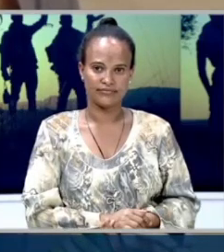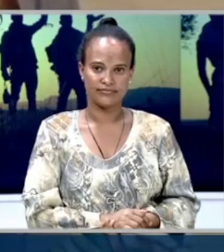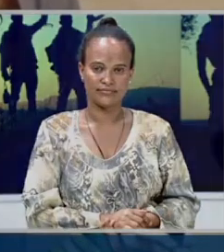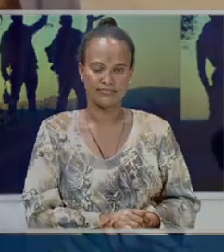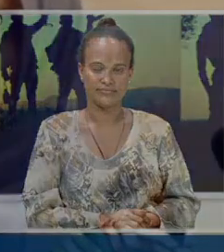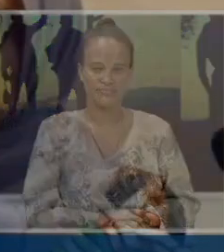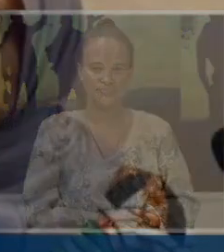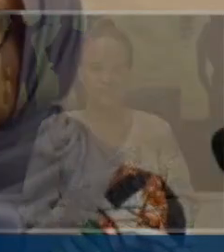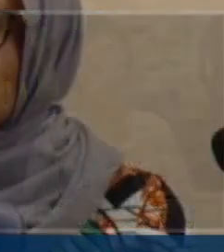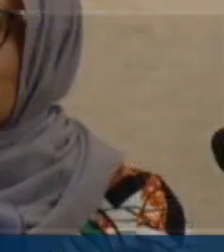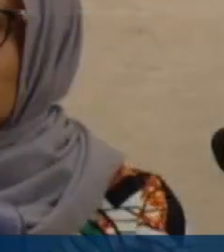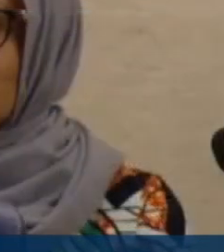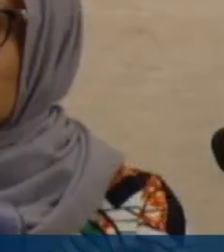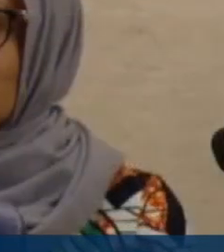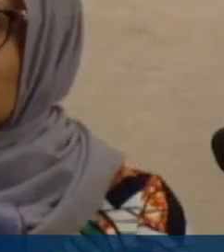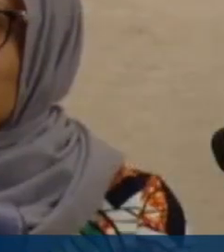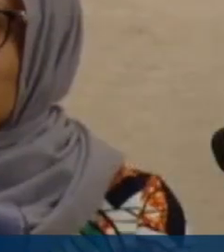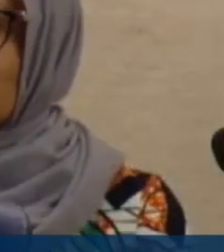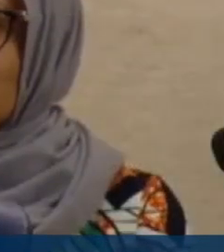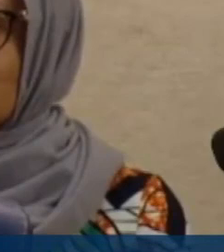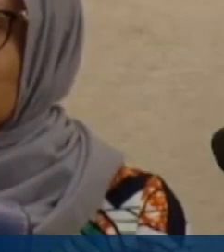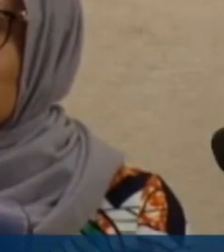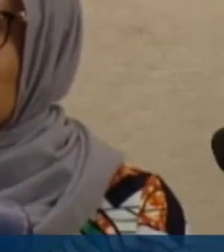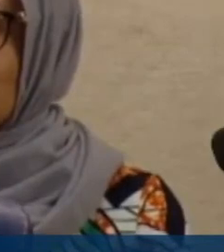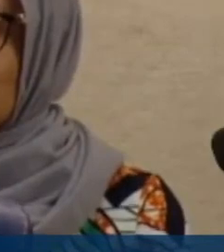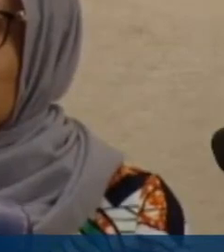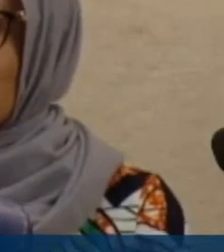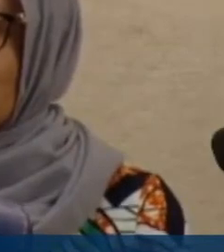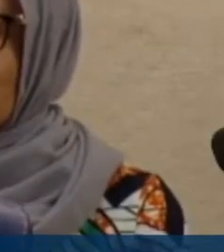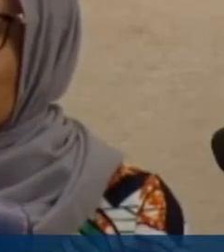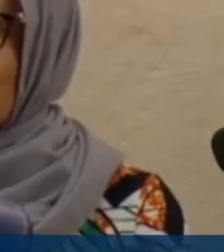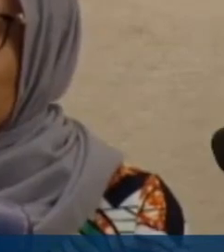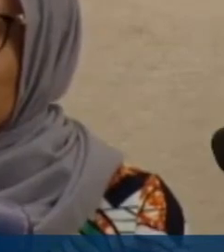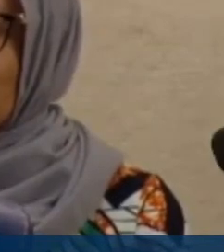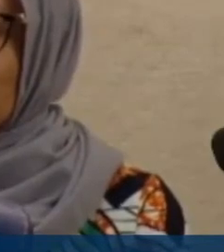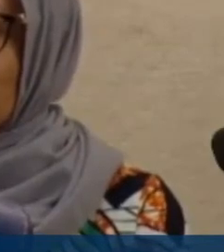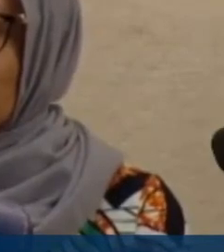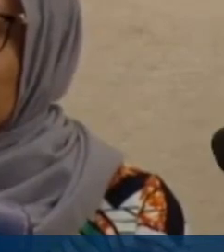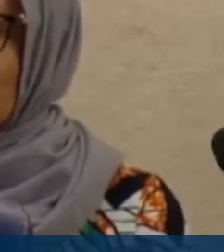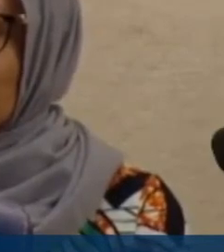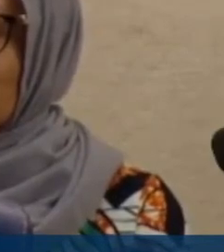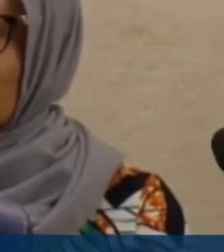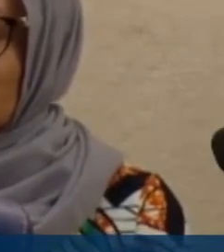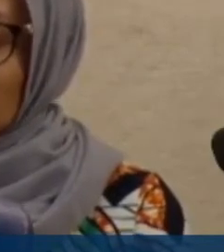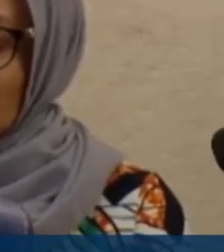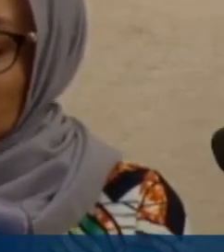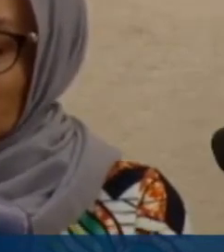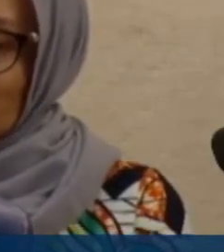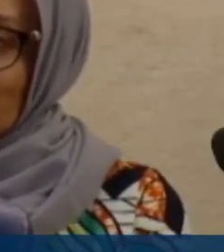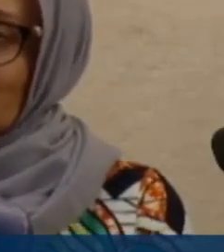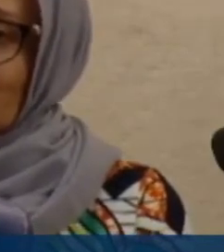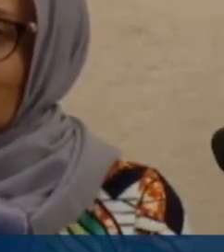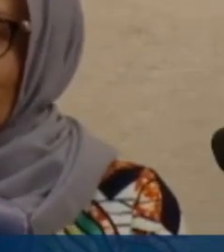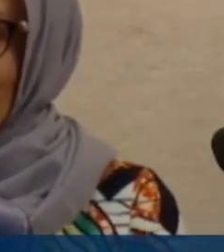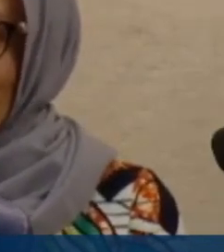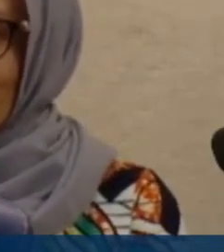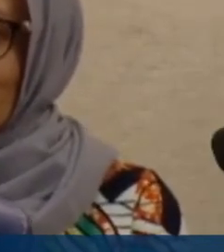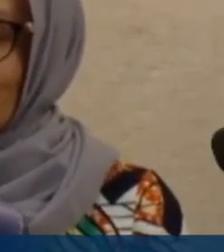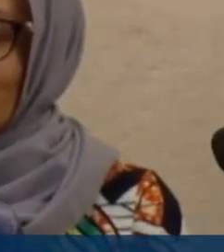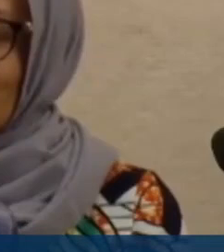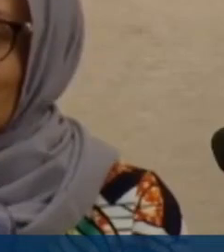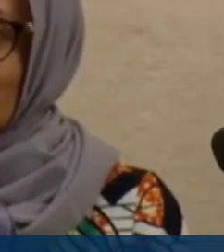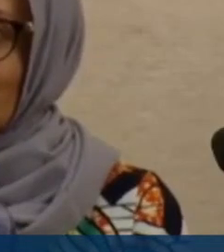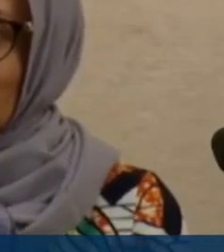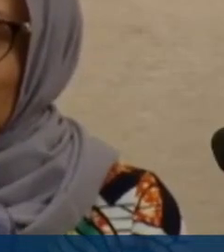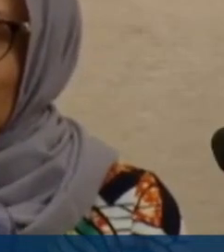even greater honor by electing me for a second term. I'm deeply grateful for and humbled